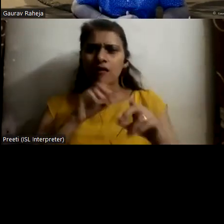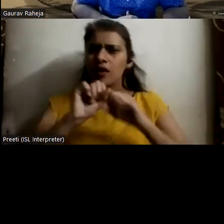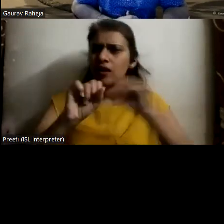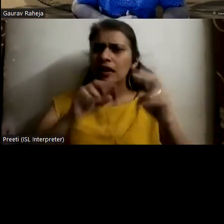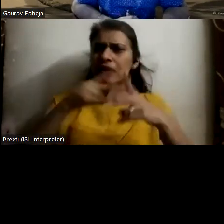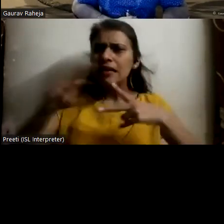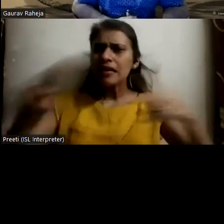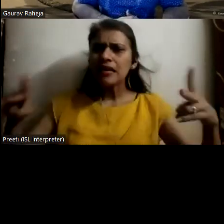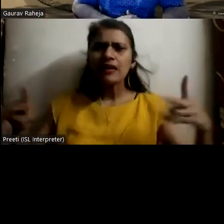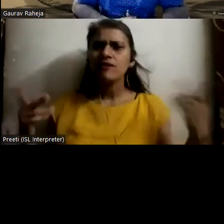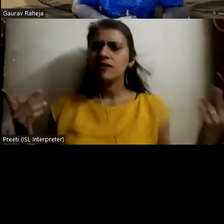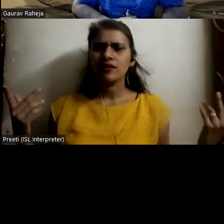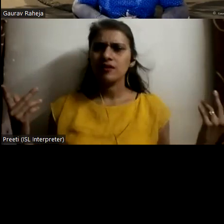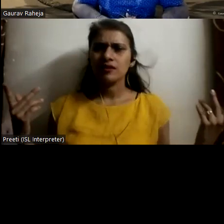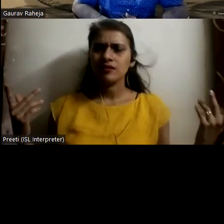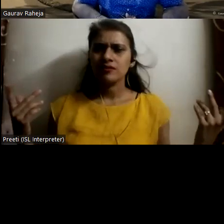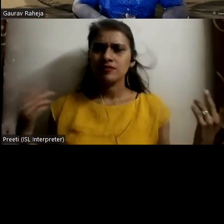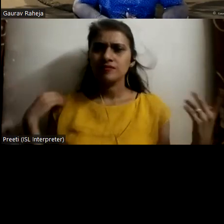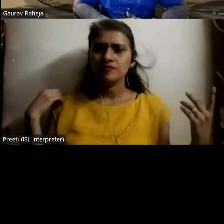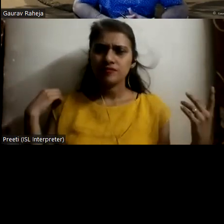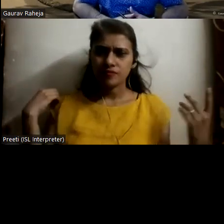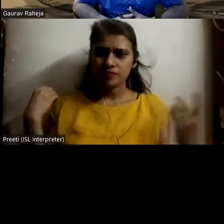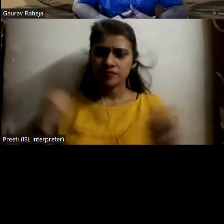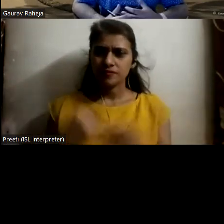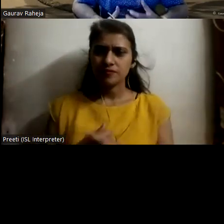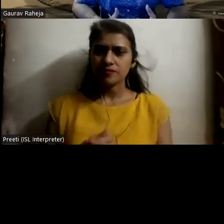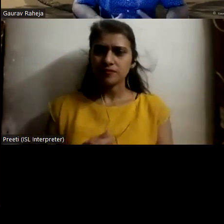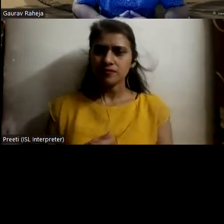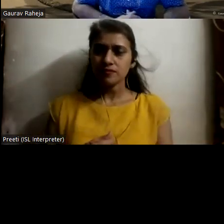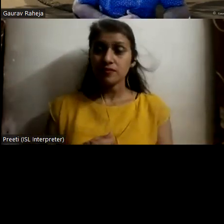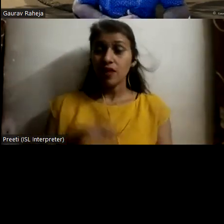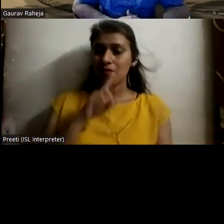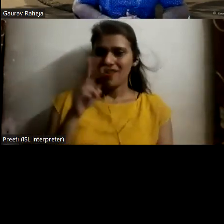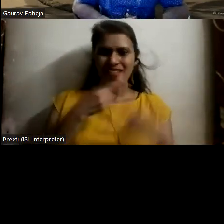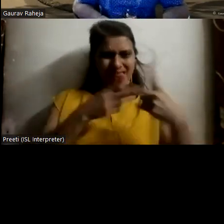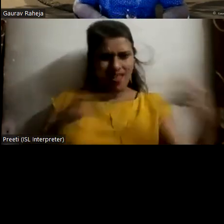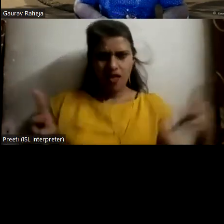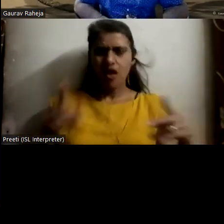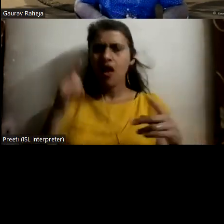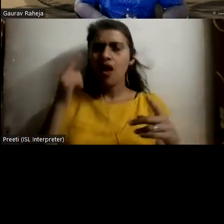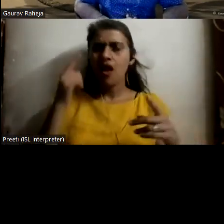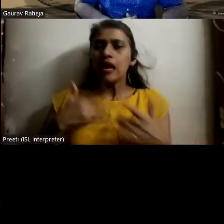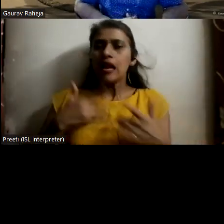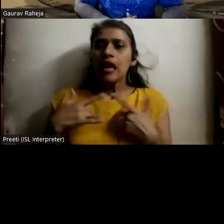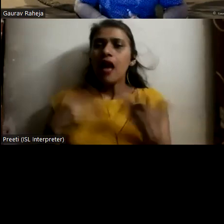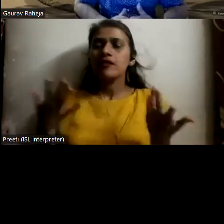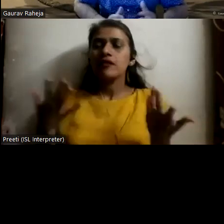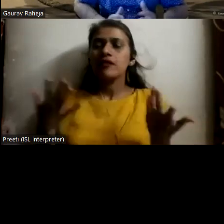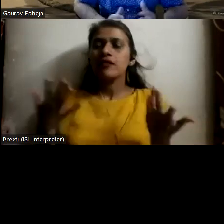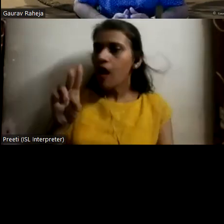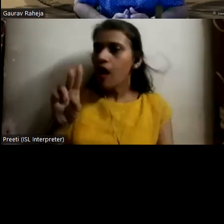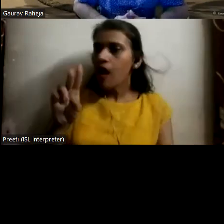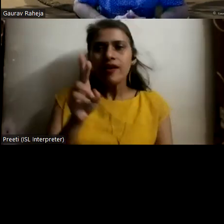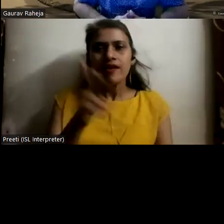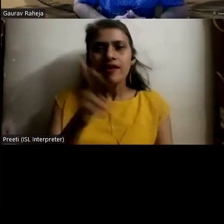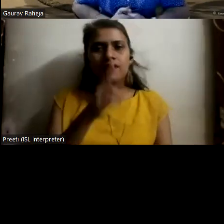right? The problem is not that we do not acknowledge the difference. The question is, how do we live with